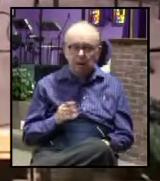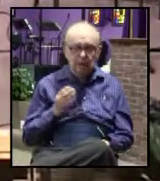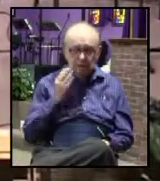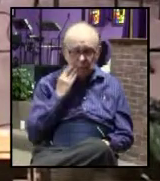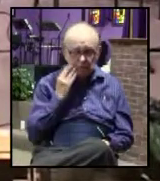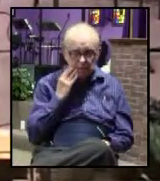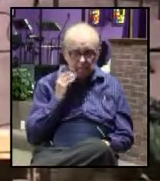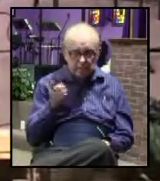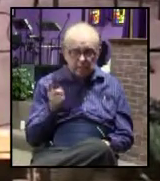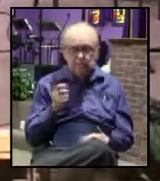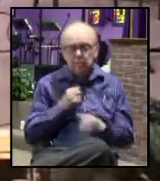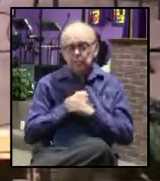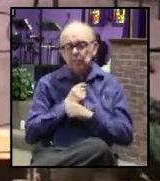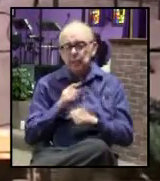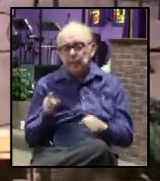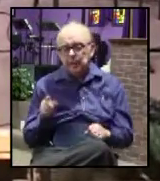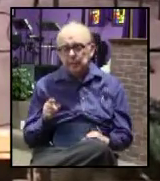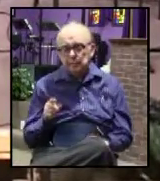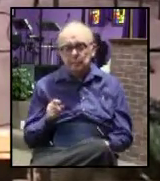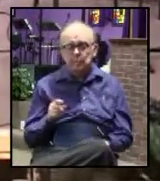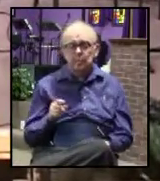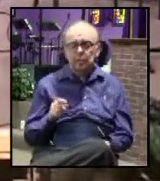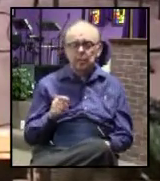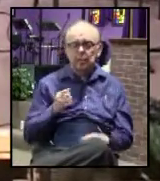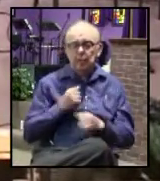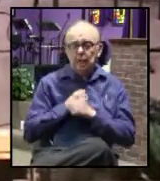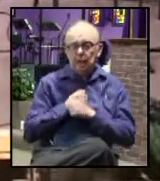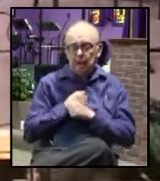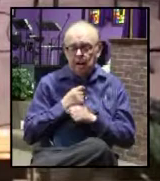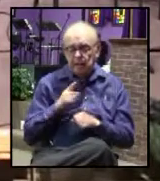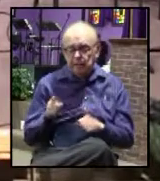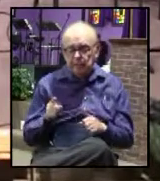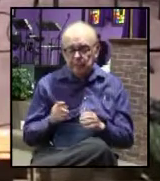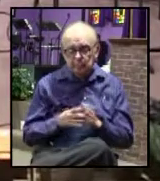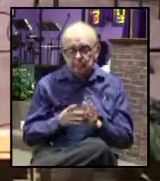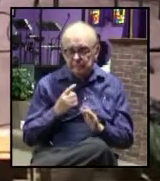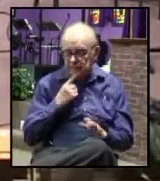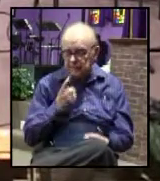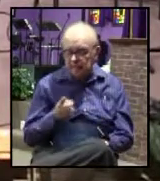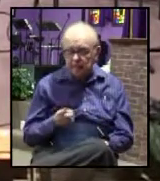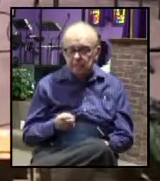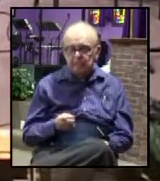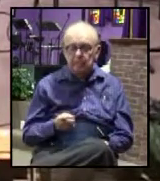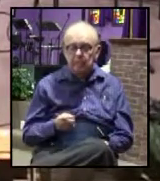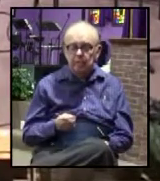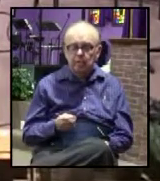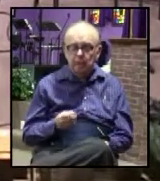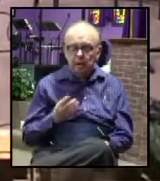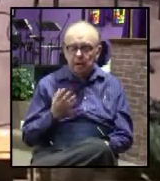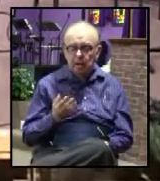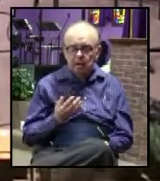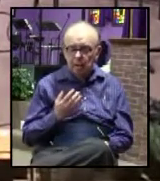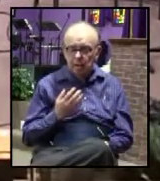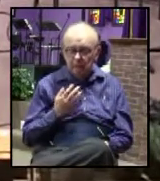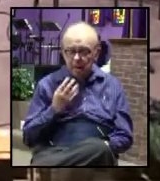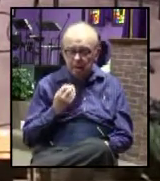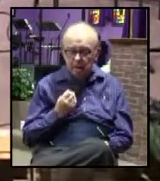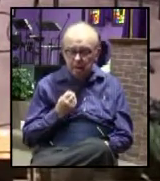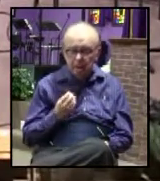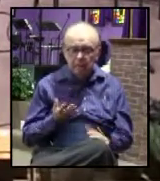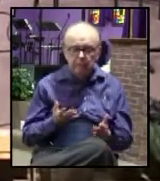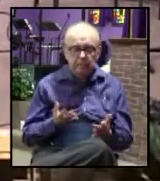I know you love them. I love them. I watch some come and I watch